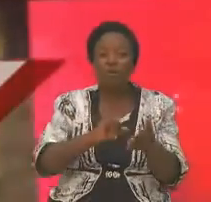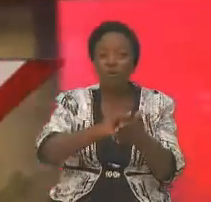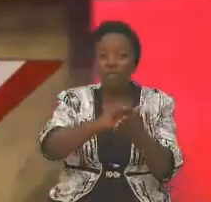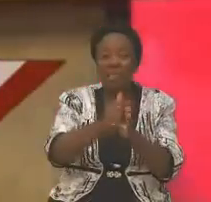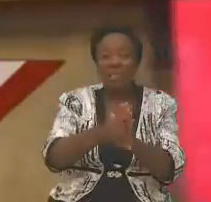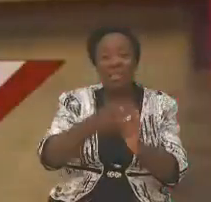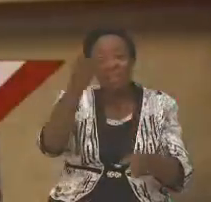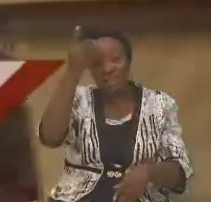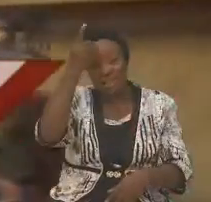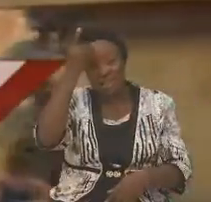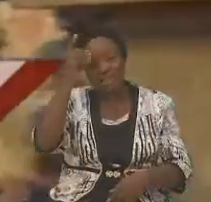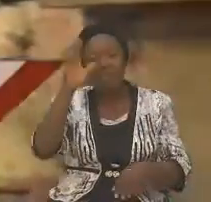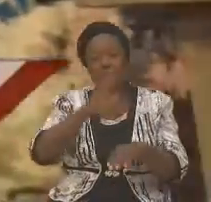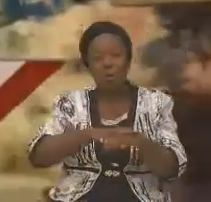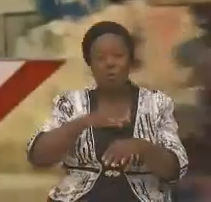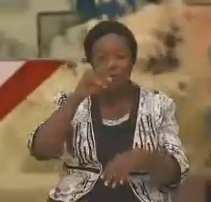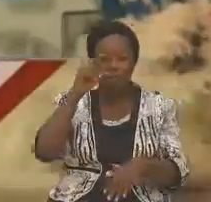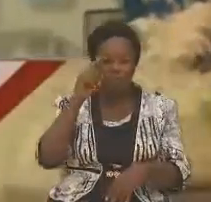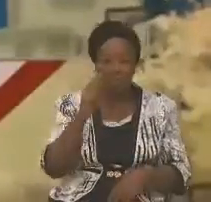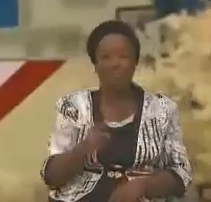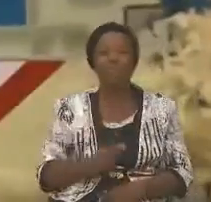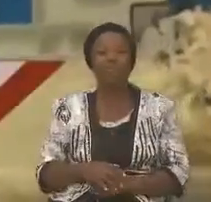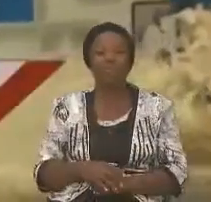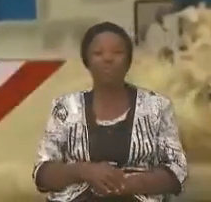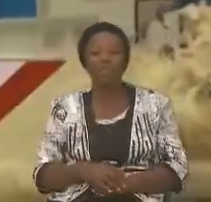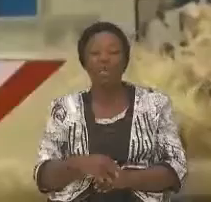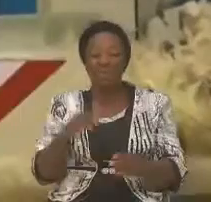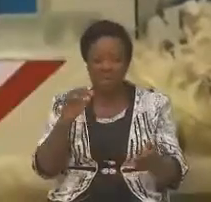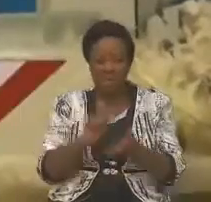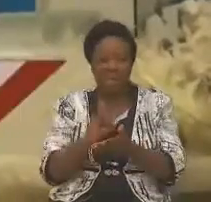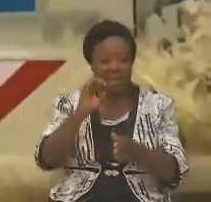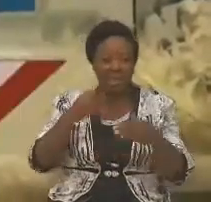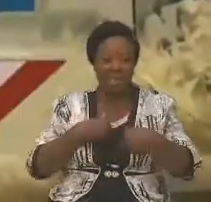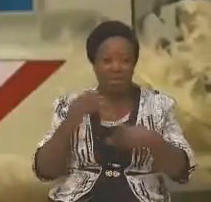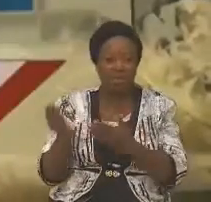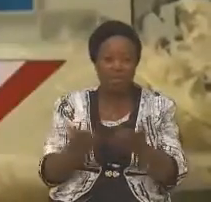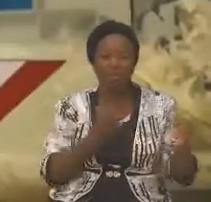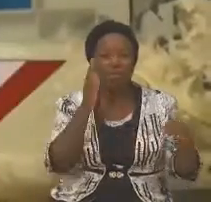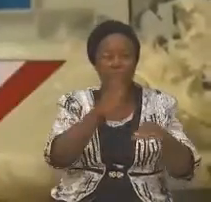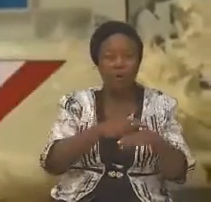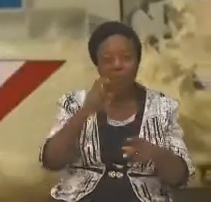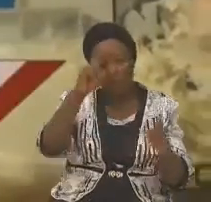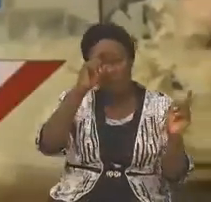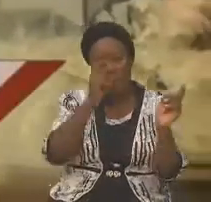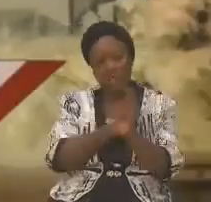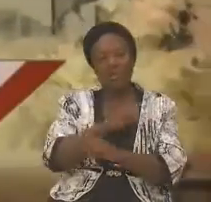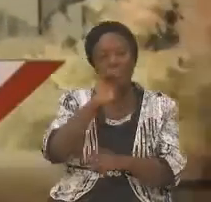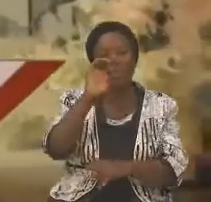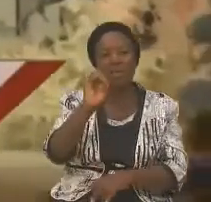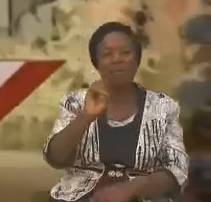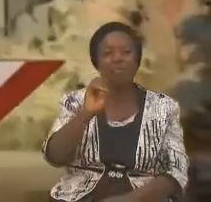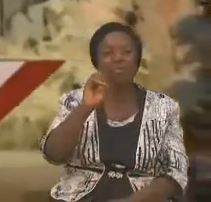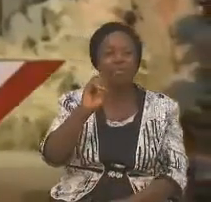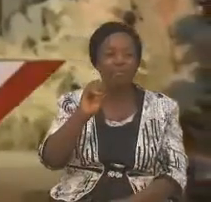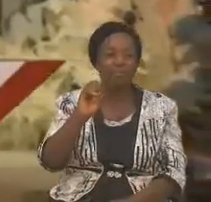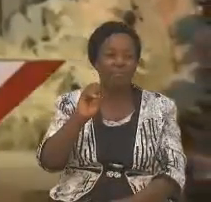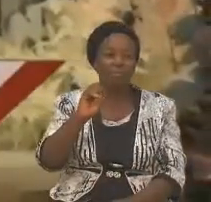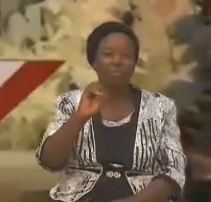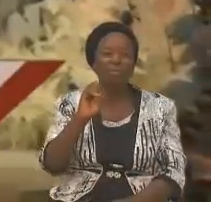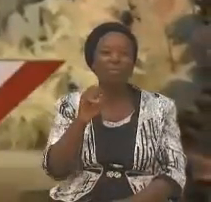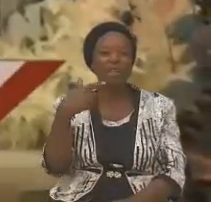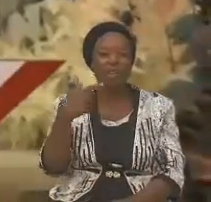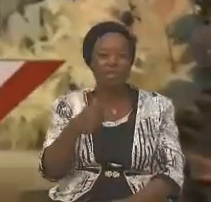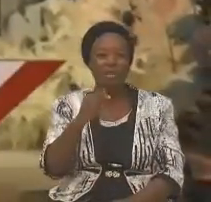these diseases upon thee which are brought upon the Egyptians. I will put none of